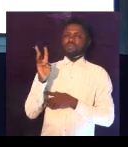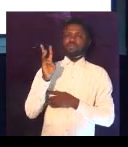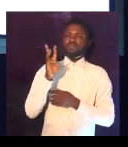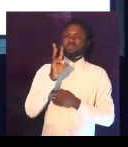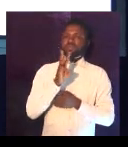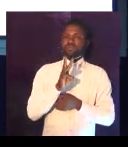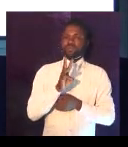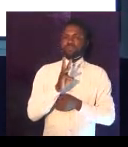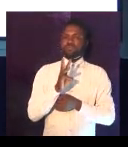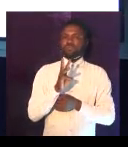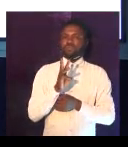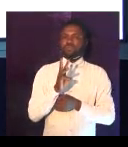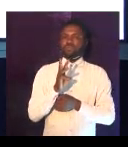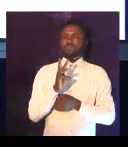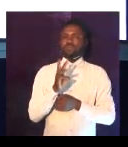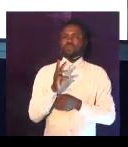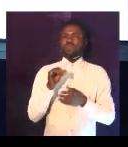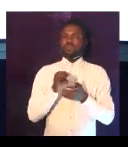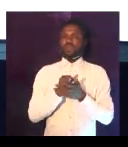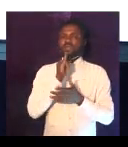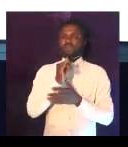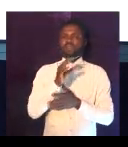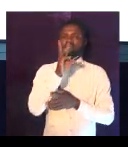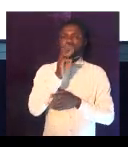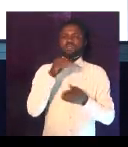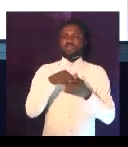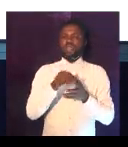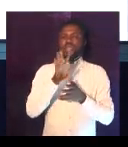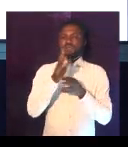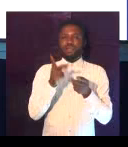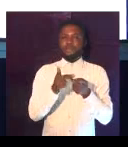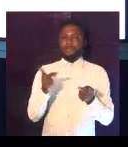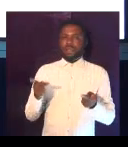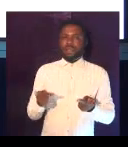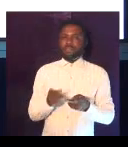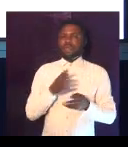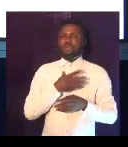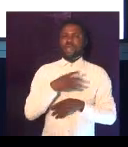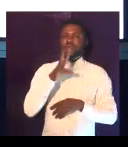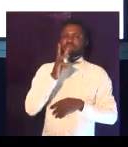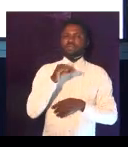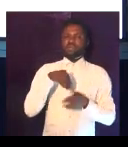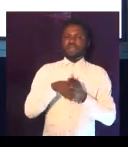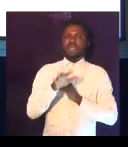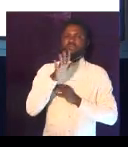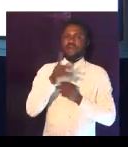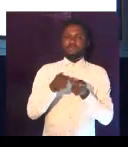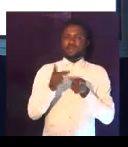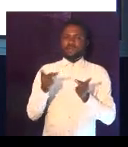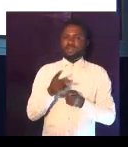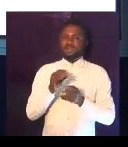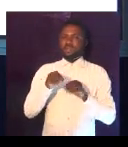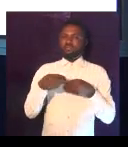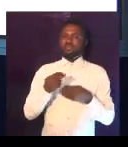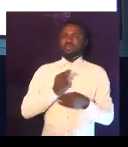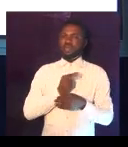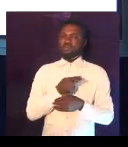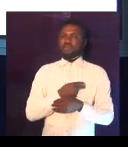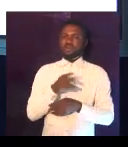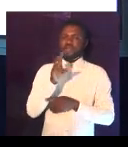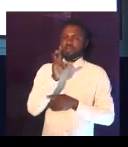one, 6 for this one, 6 for this one, and 6 for this one. That is 6 in 5 places. And 6 in 5 places gives